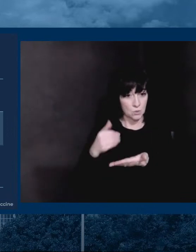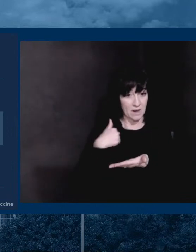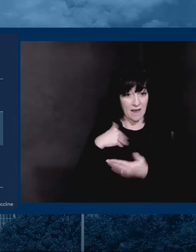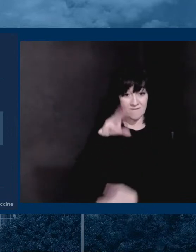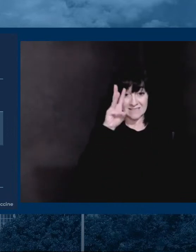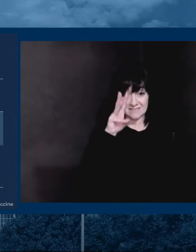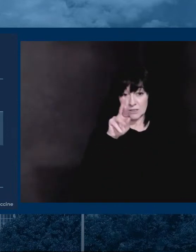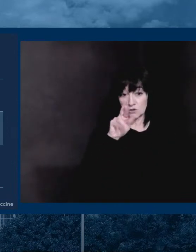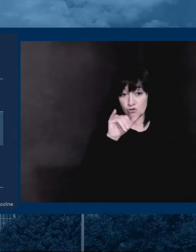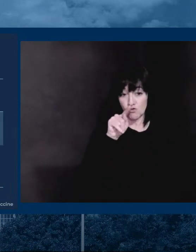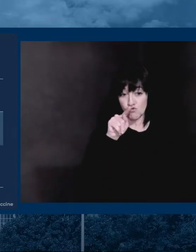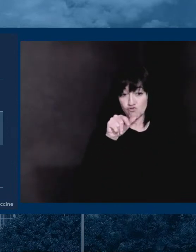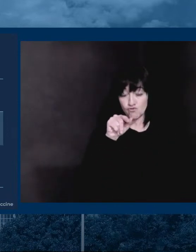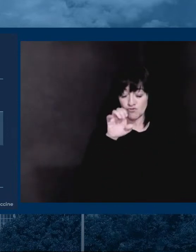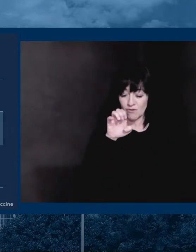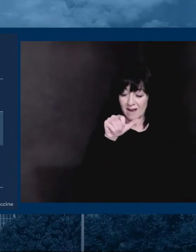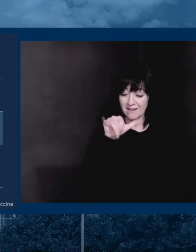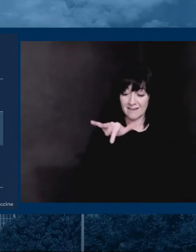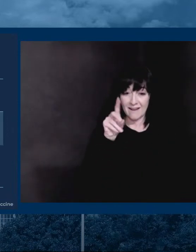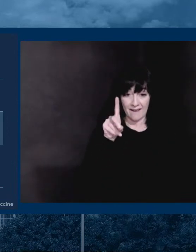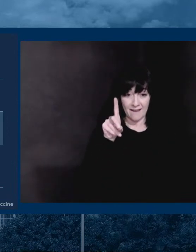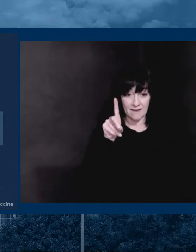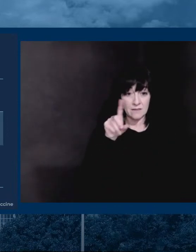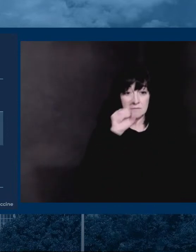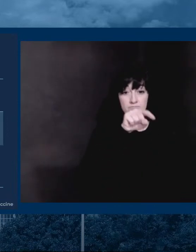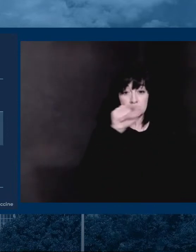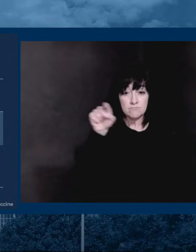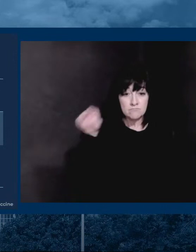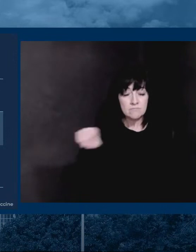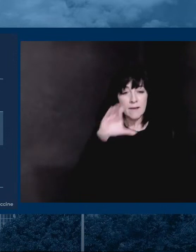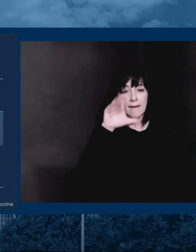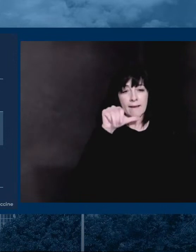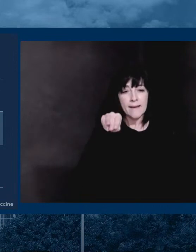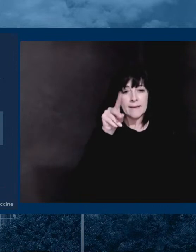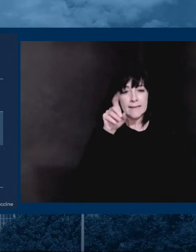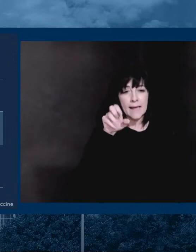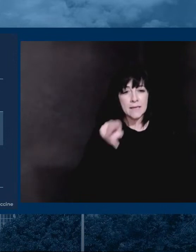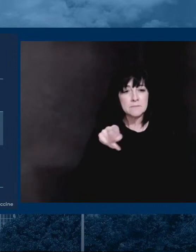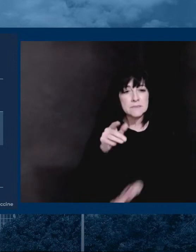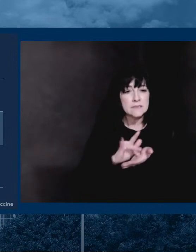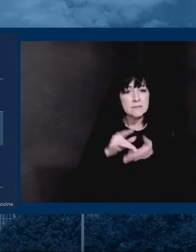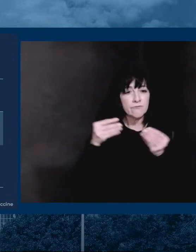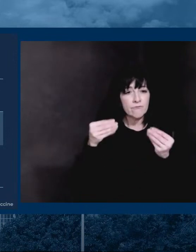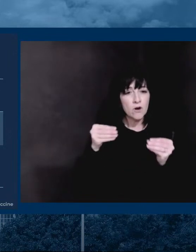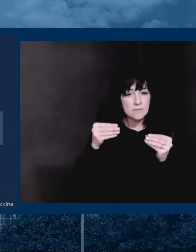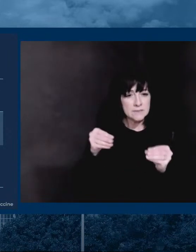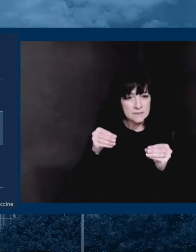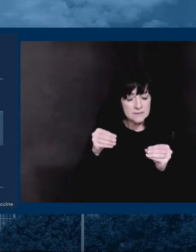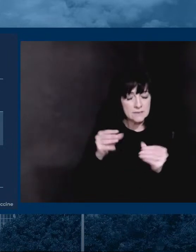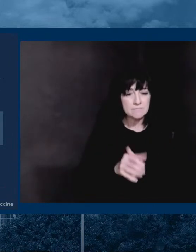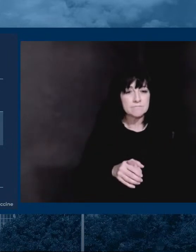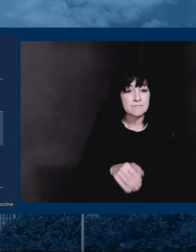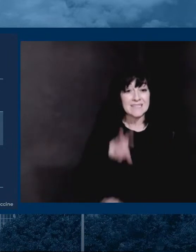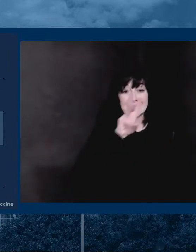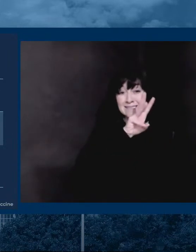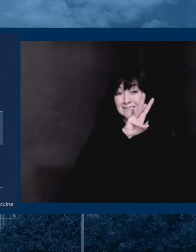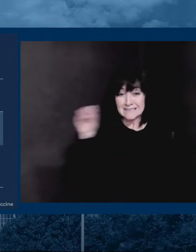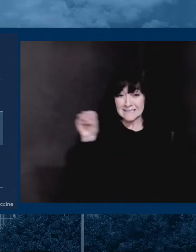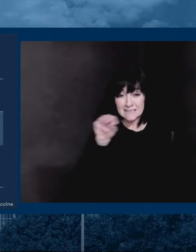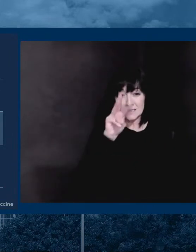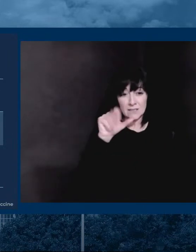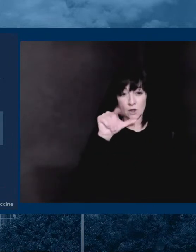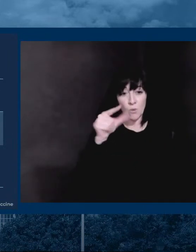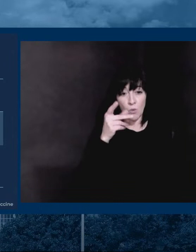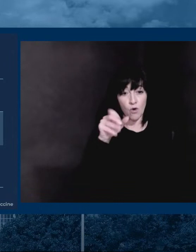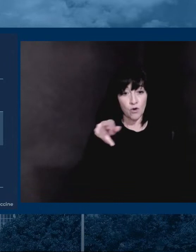Aid and Camden Pharmacy who have started this week. We also have 60 Walgreens stores, as well